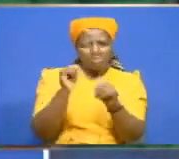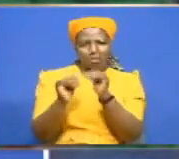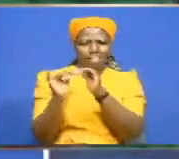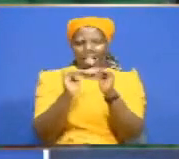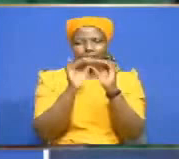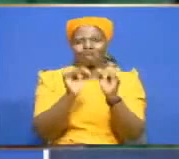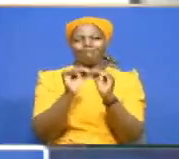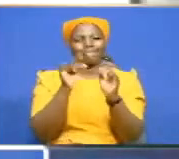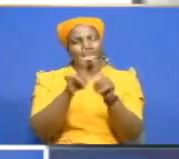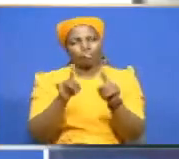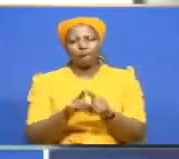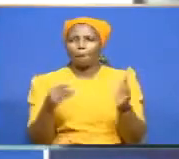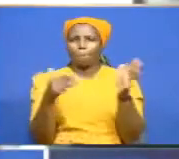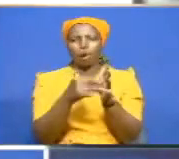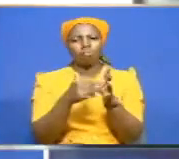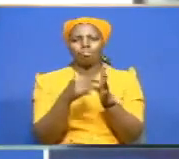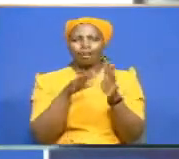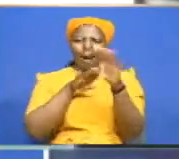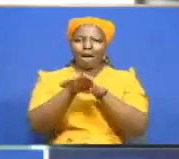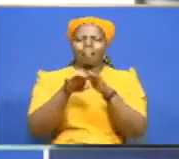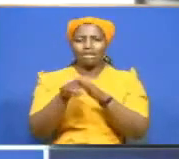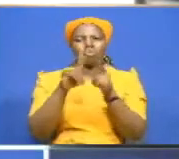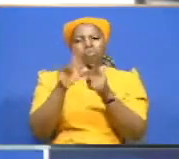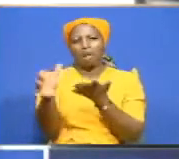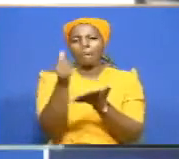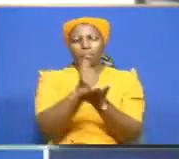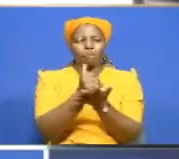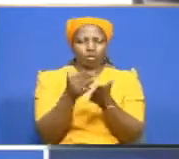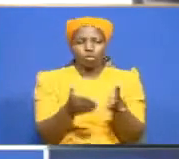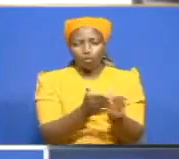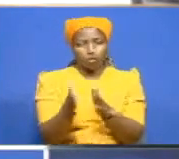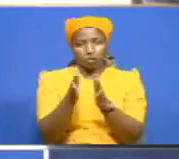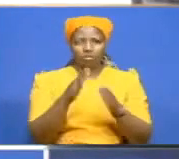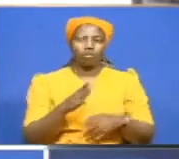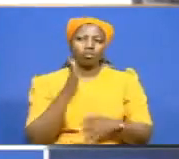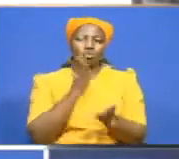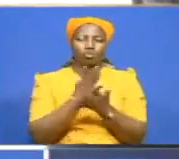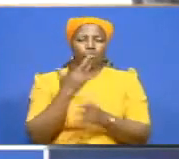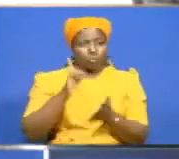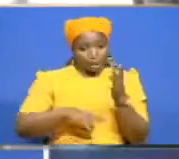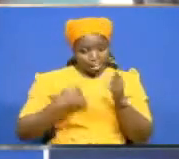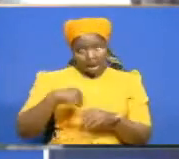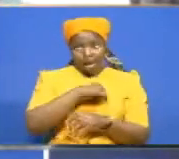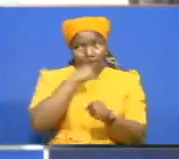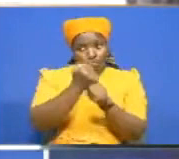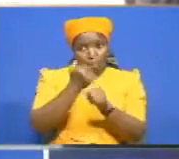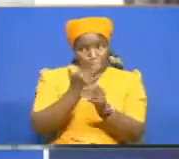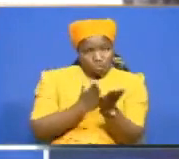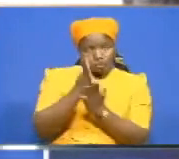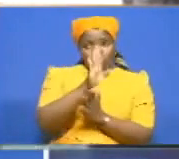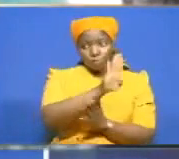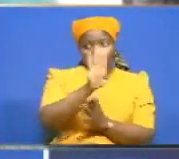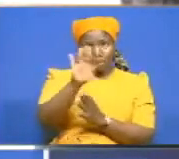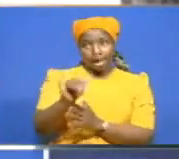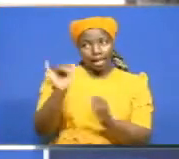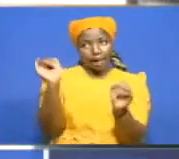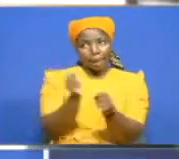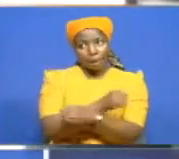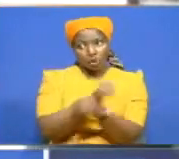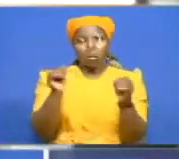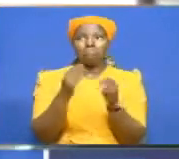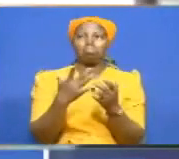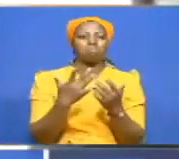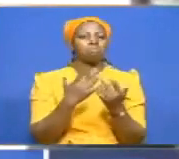employment opportunities. Really, what we are doing through BBI, we cannot reduce a serious